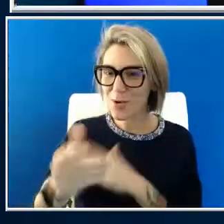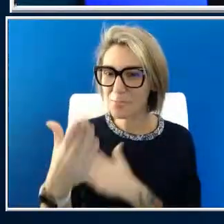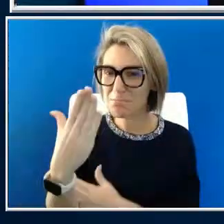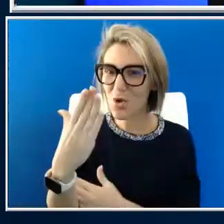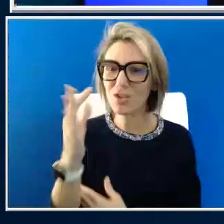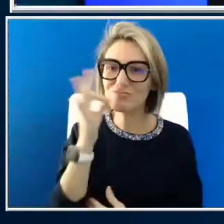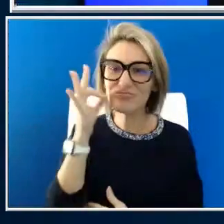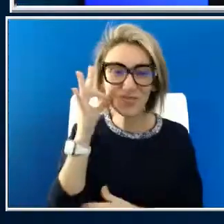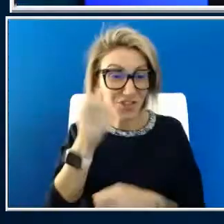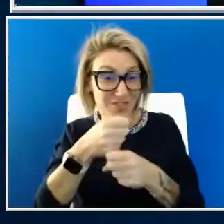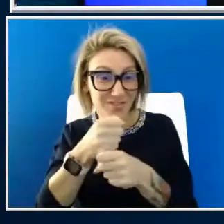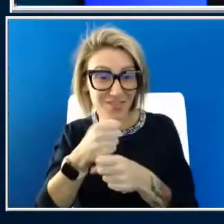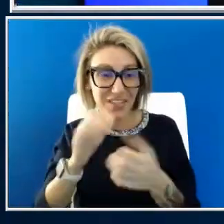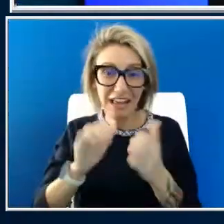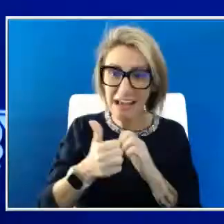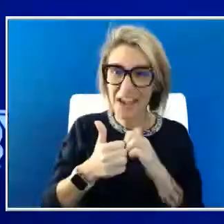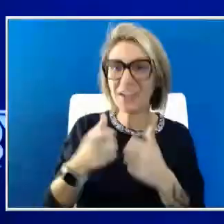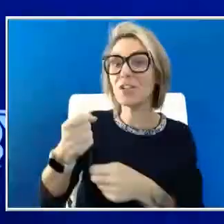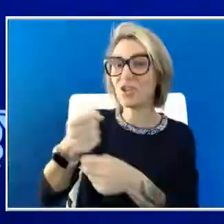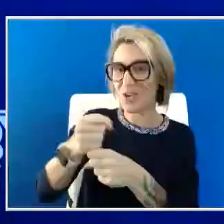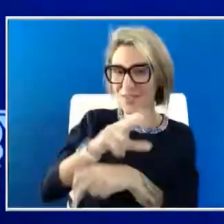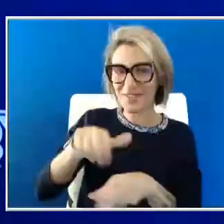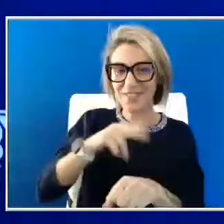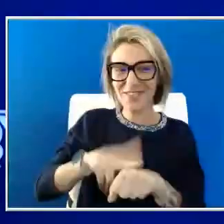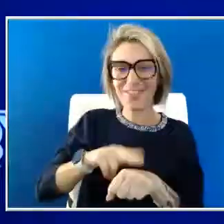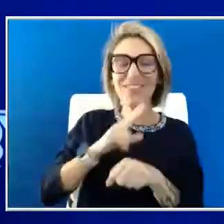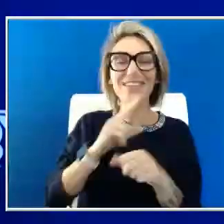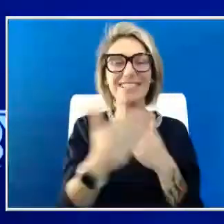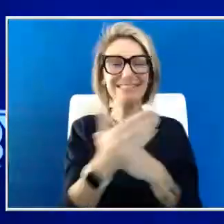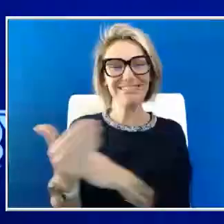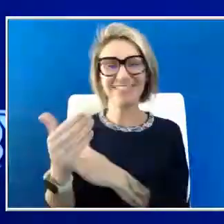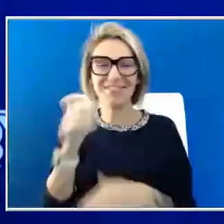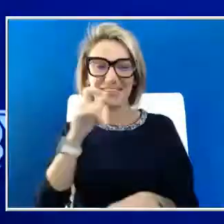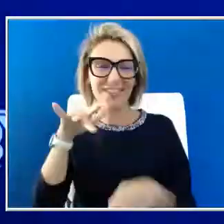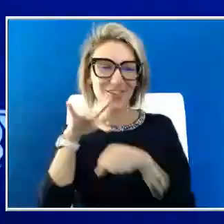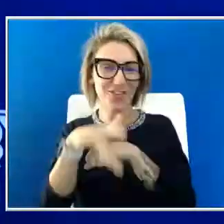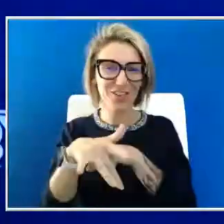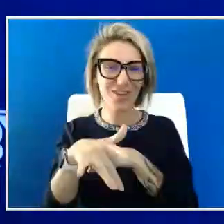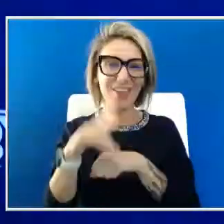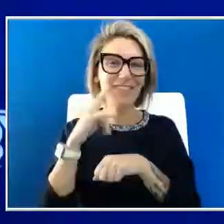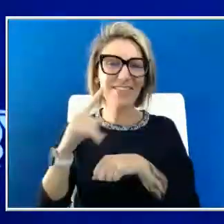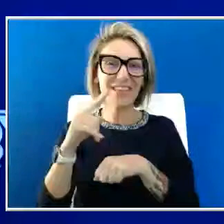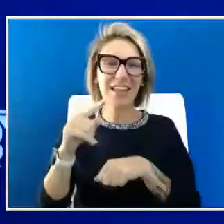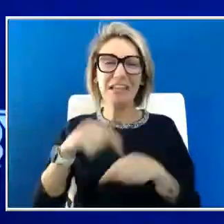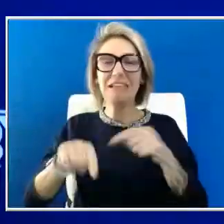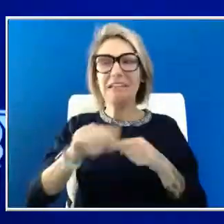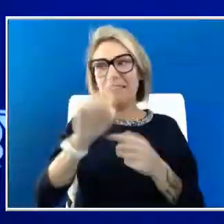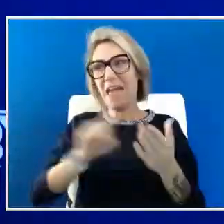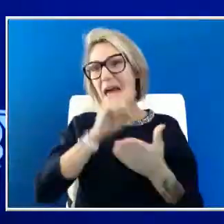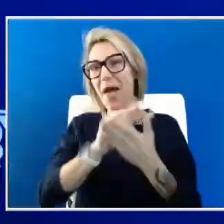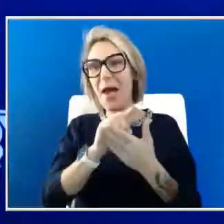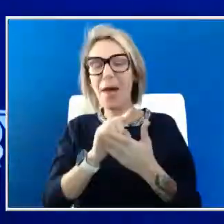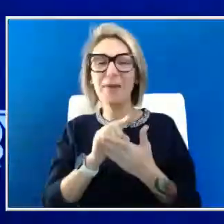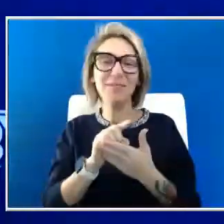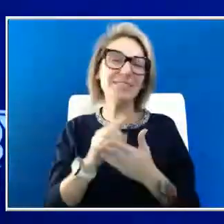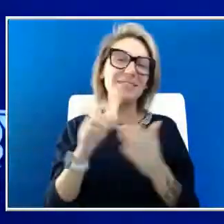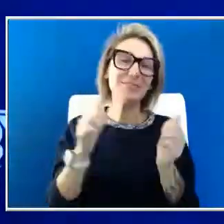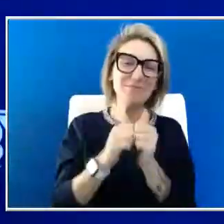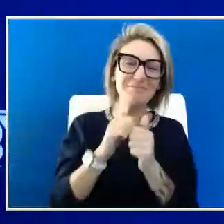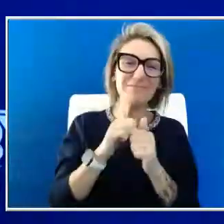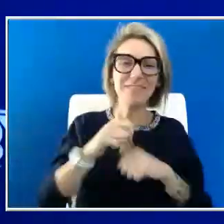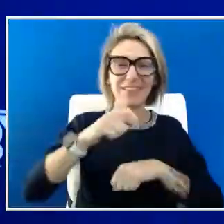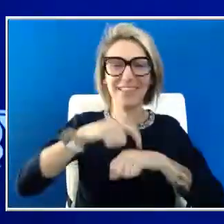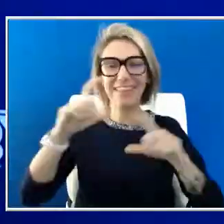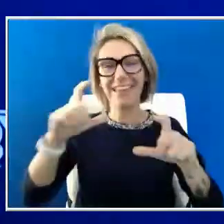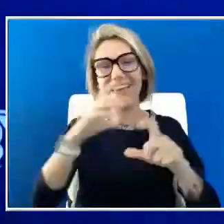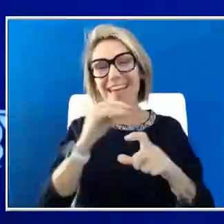work for you? Oh, yeah, coffee, of course. Yeah. Coffee every morning. Yeah, it wasn't too early thanks to falling back for sure. But, sleeping in till 7 is really